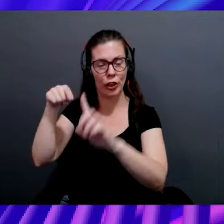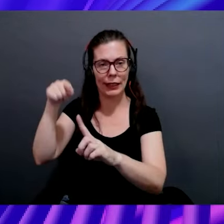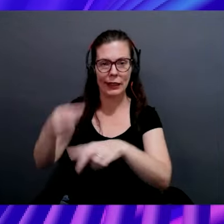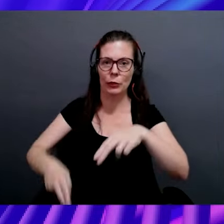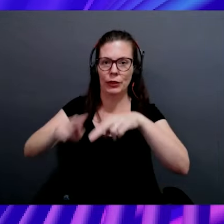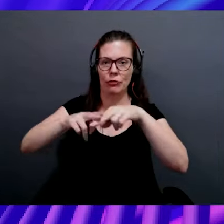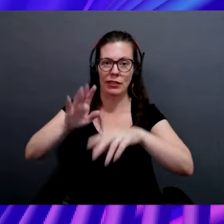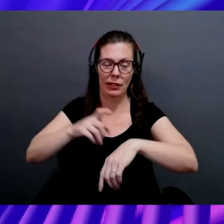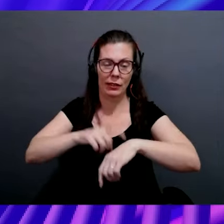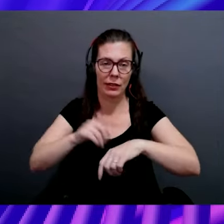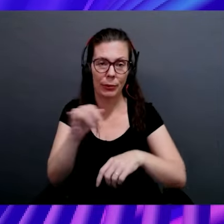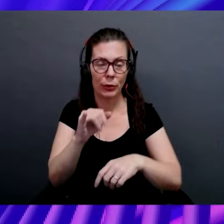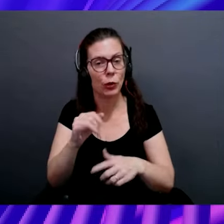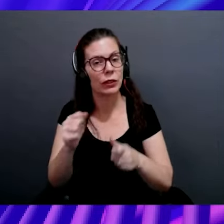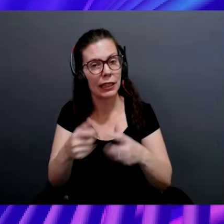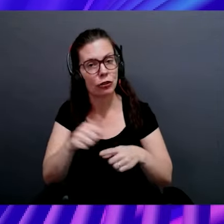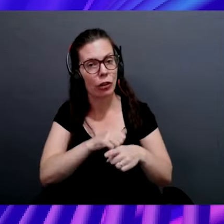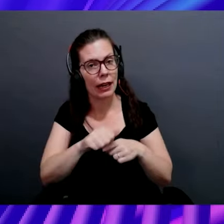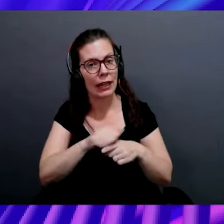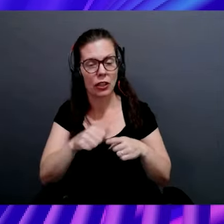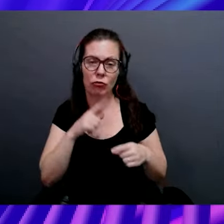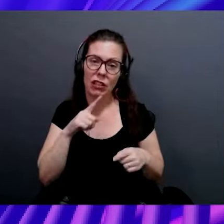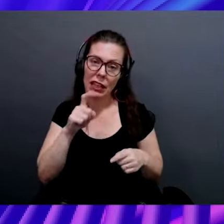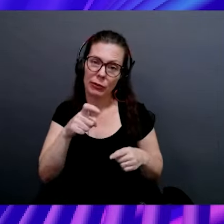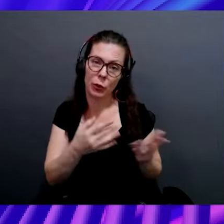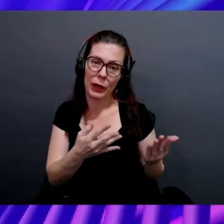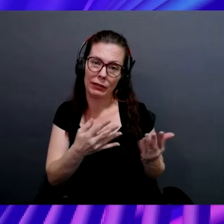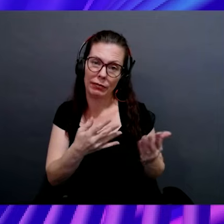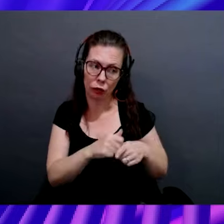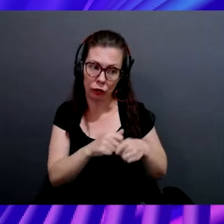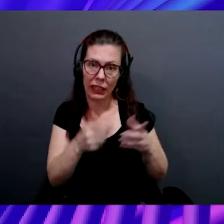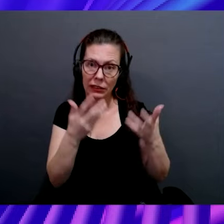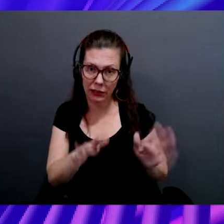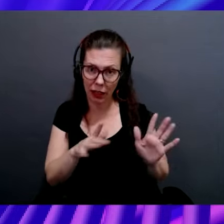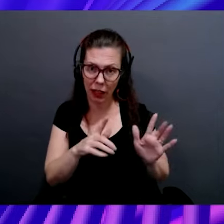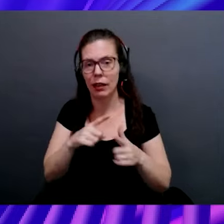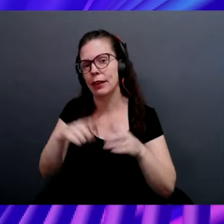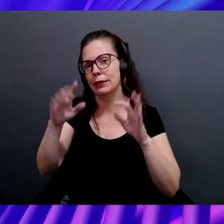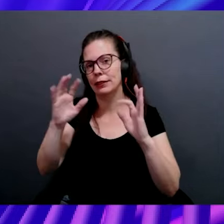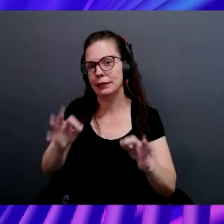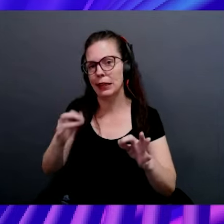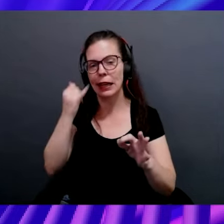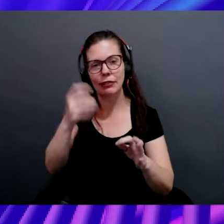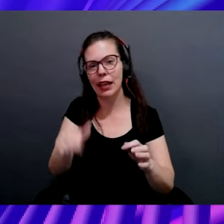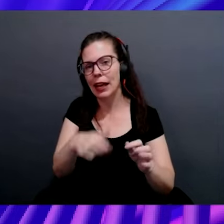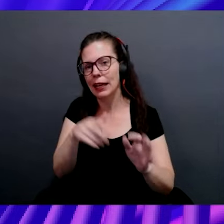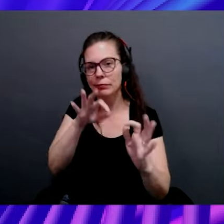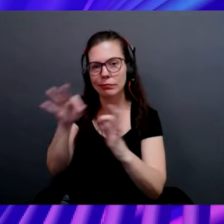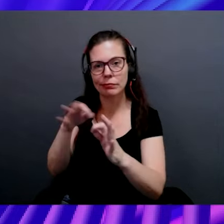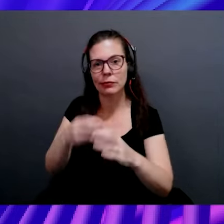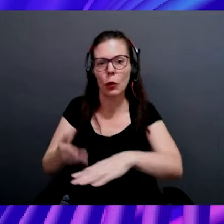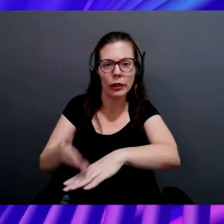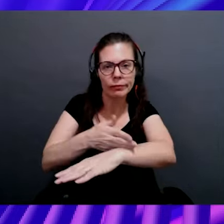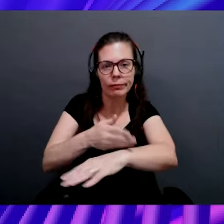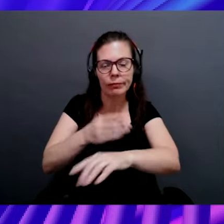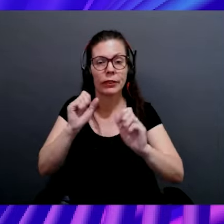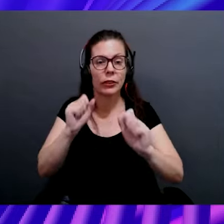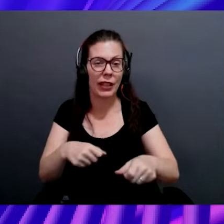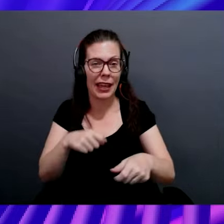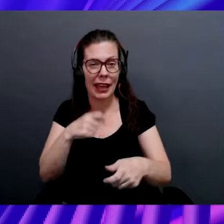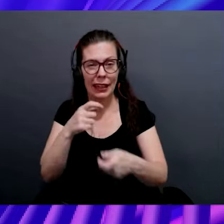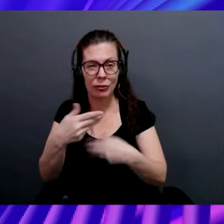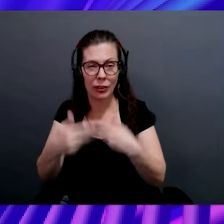really wait for training to finish. And then you decide whether there is any optimizations or enhancements you can tune in the next training